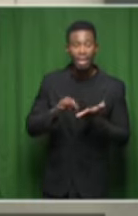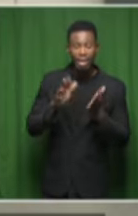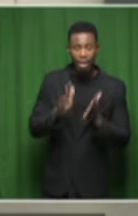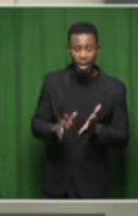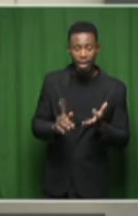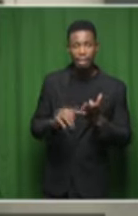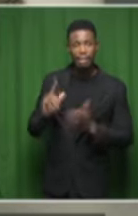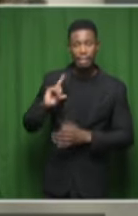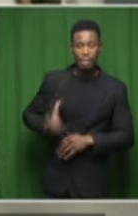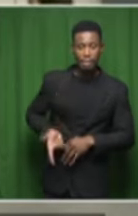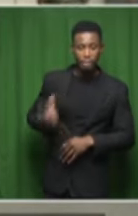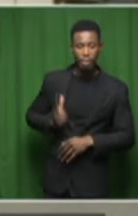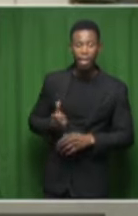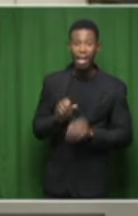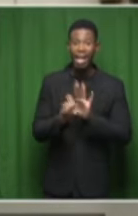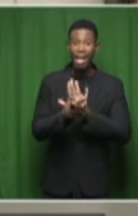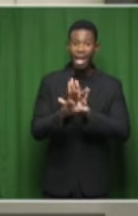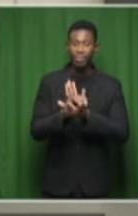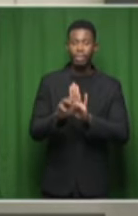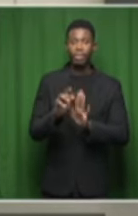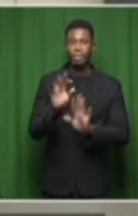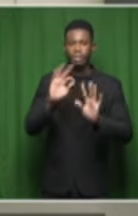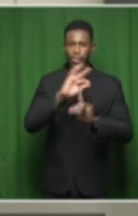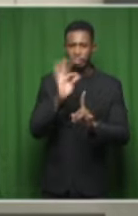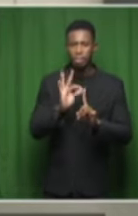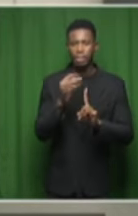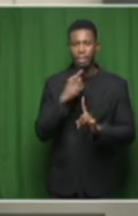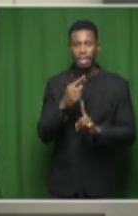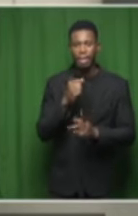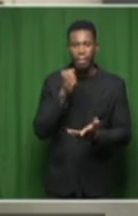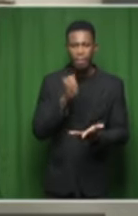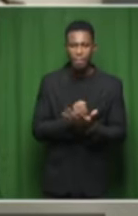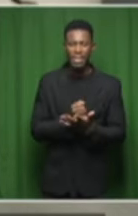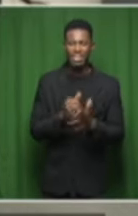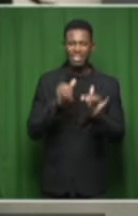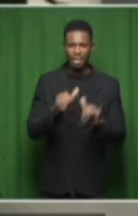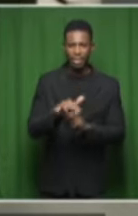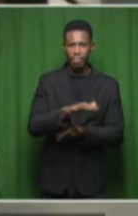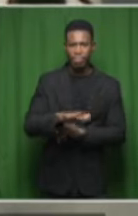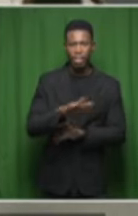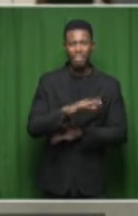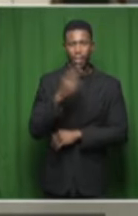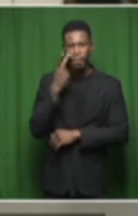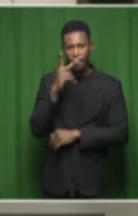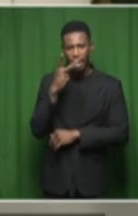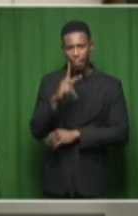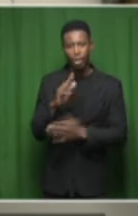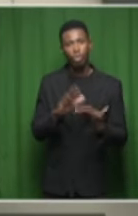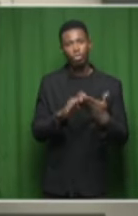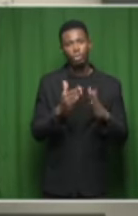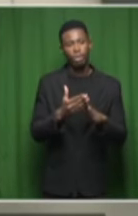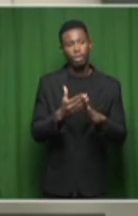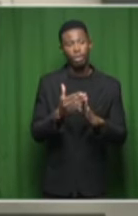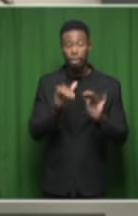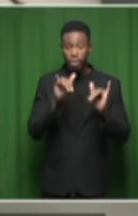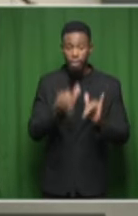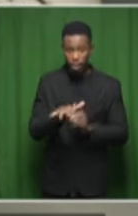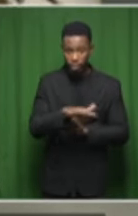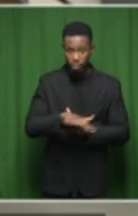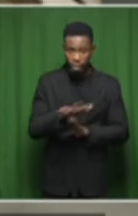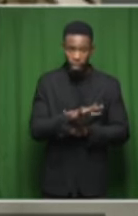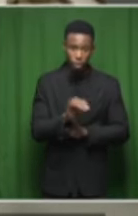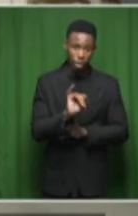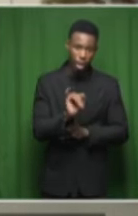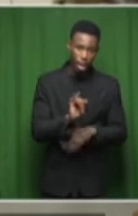that it must be people that reside in the pink community. So indeed, there has been a lot of job creation, etc., from